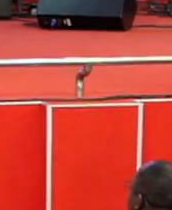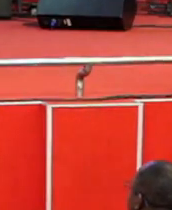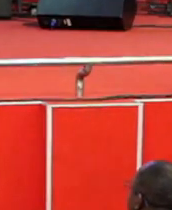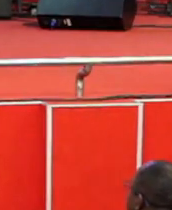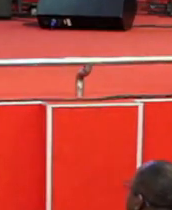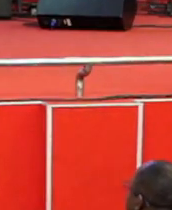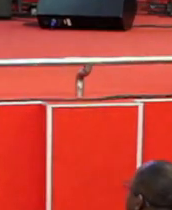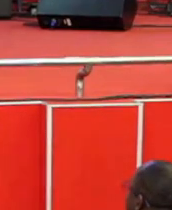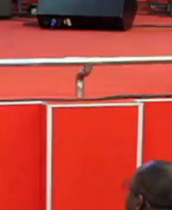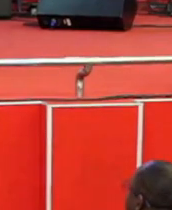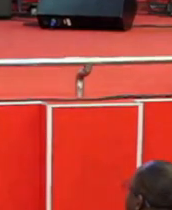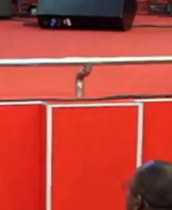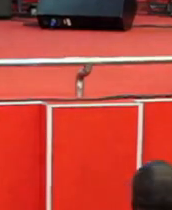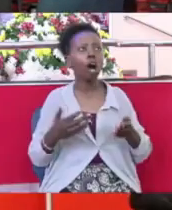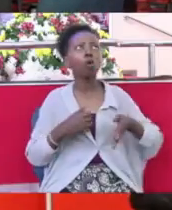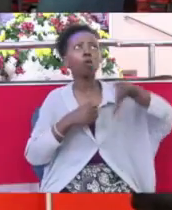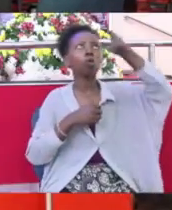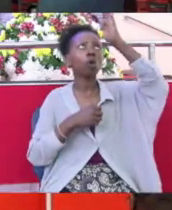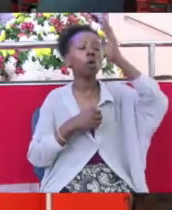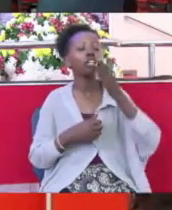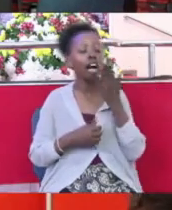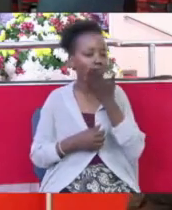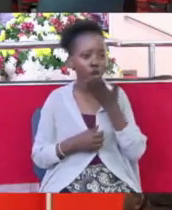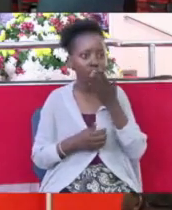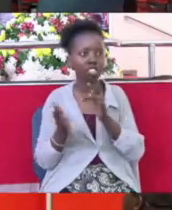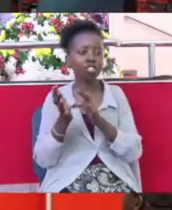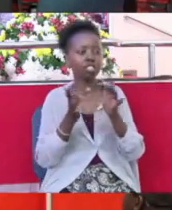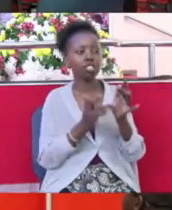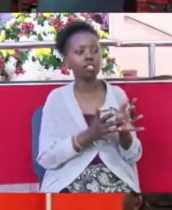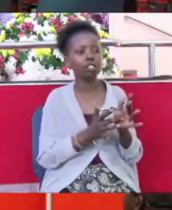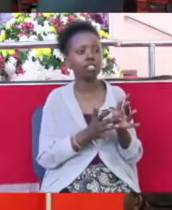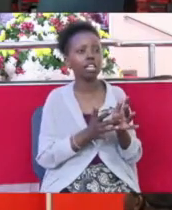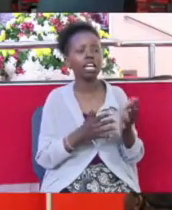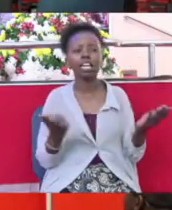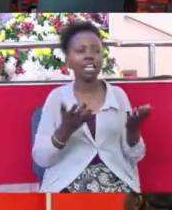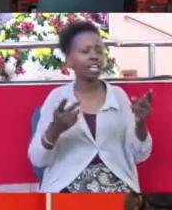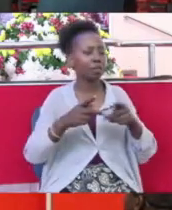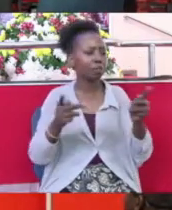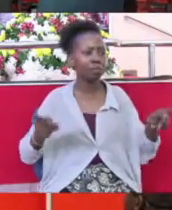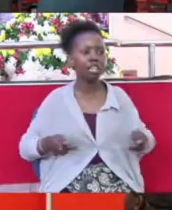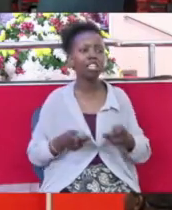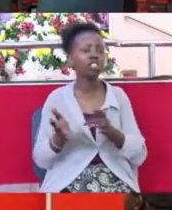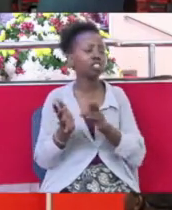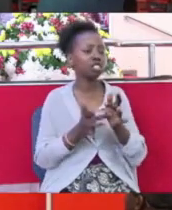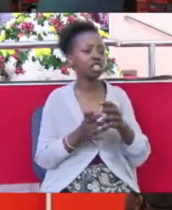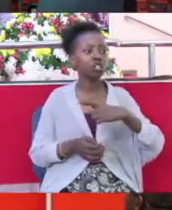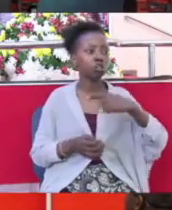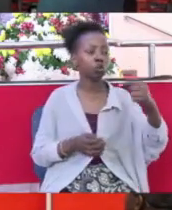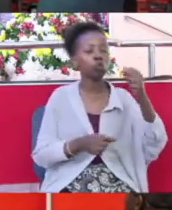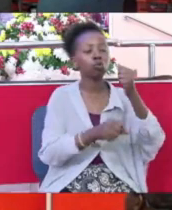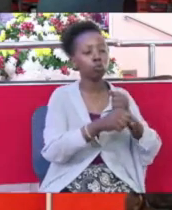that how God anointed Him. And wherever He went, He did good. He healed the sick